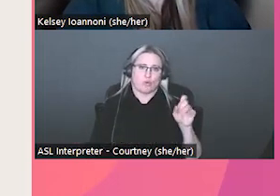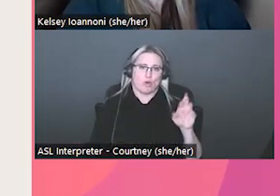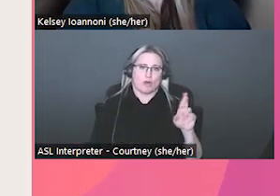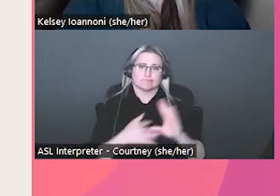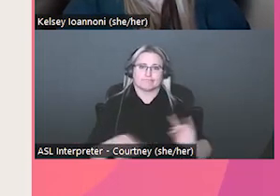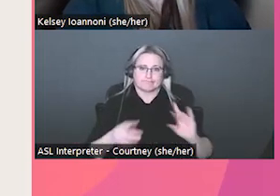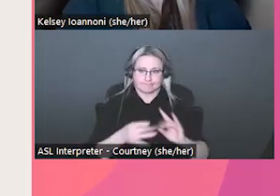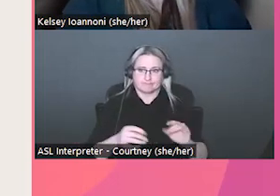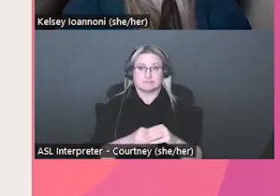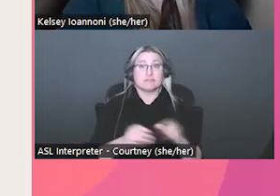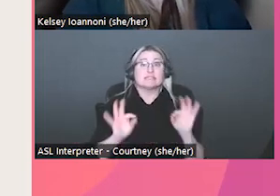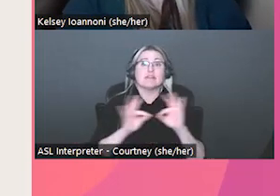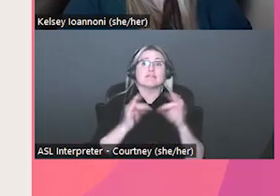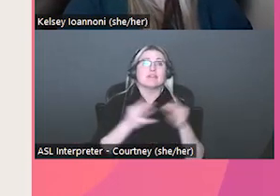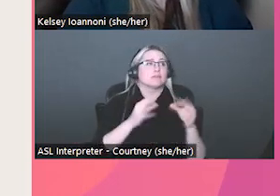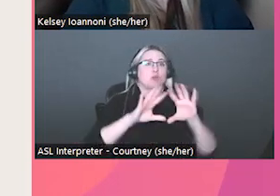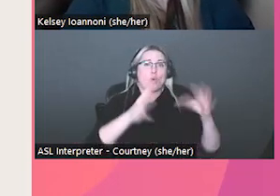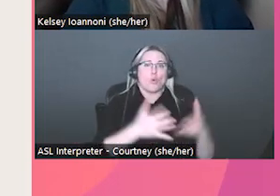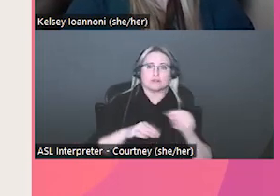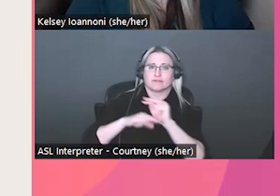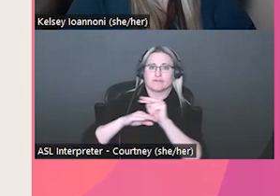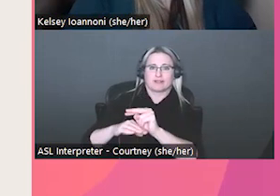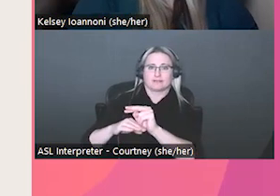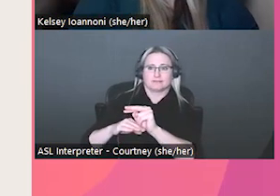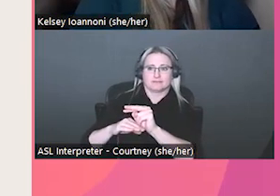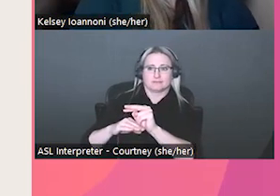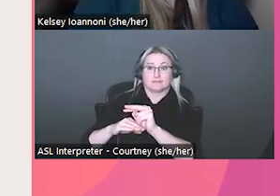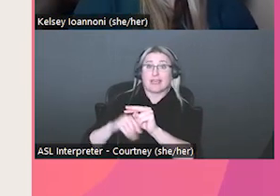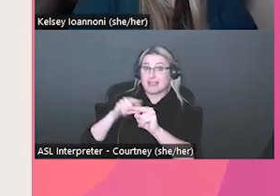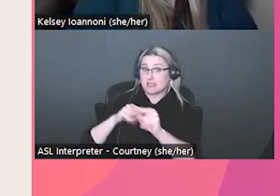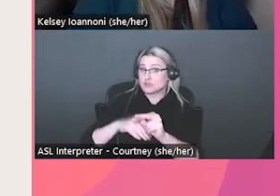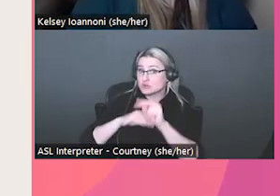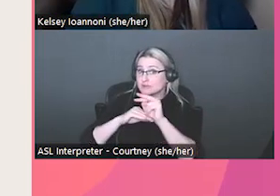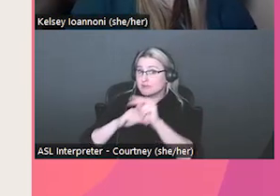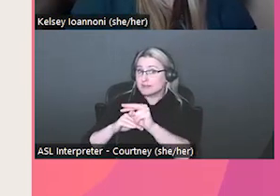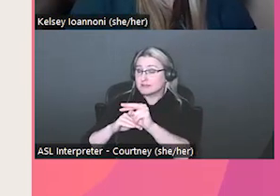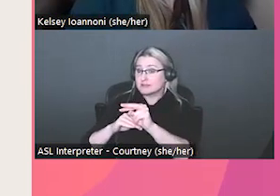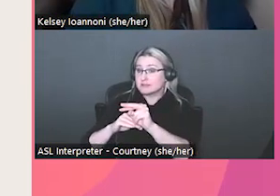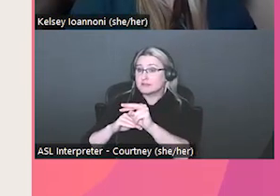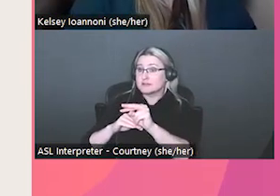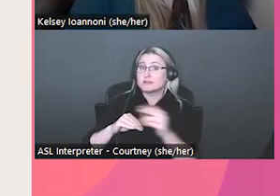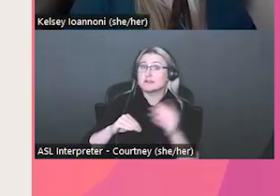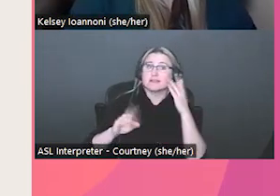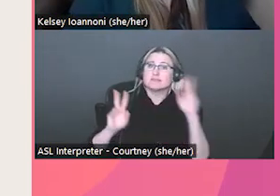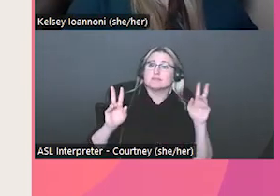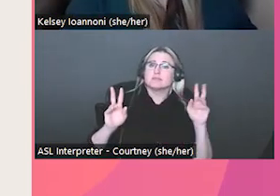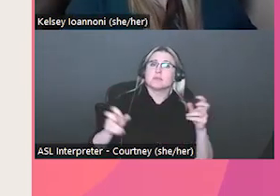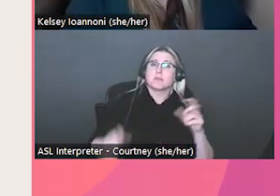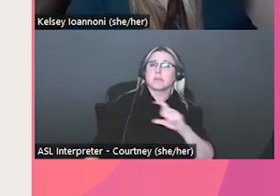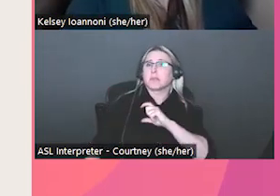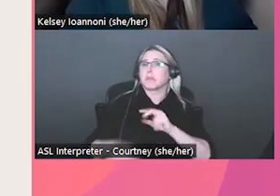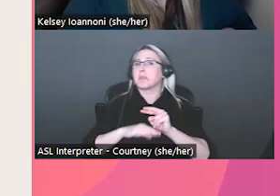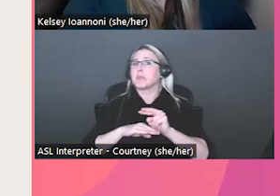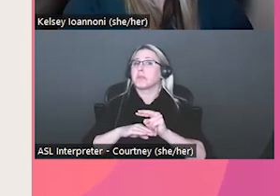called family-wide surveillance. And I would argue that this surveillance is built on the foundation of early policing of the bodies of fat